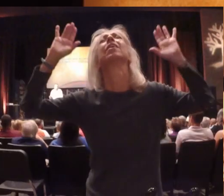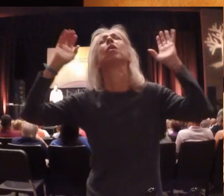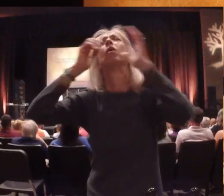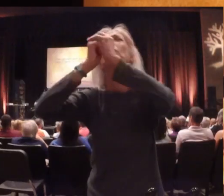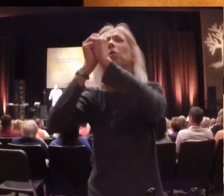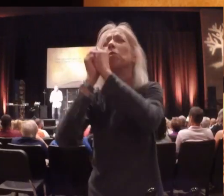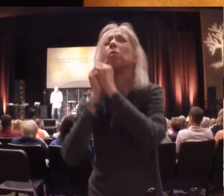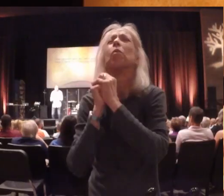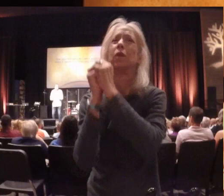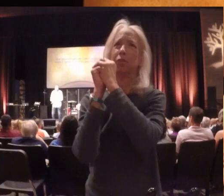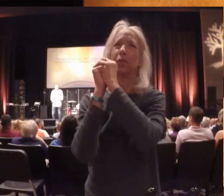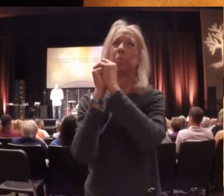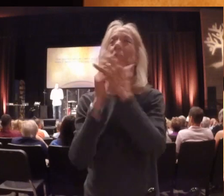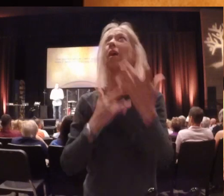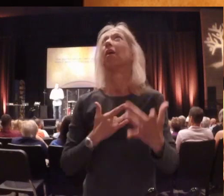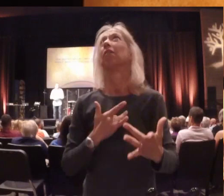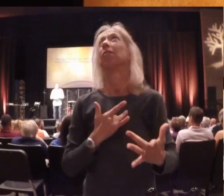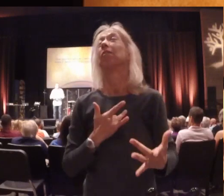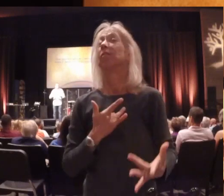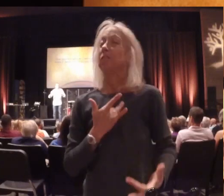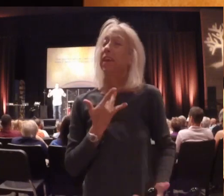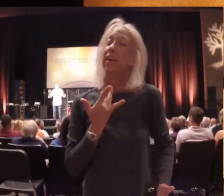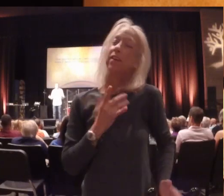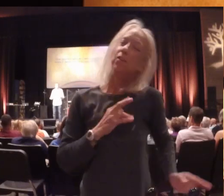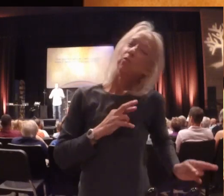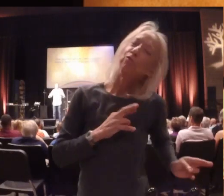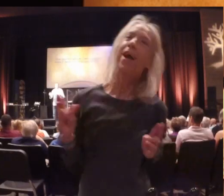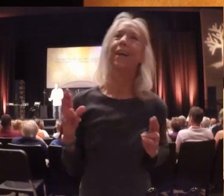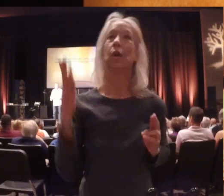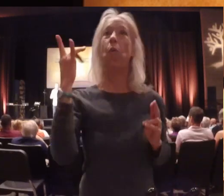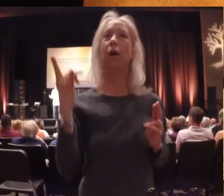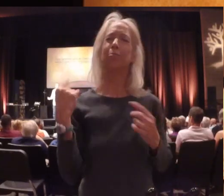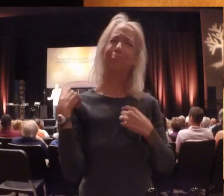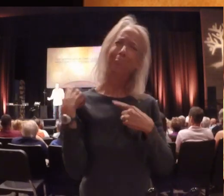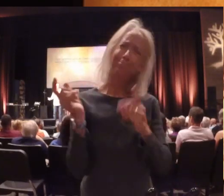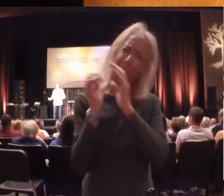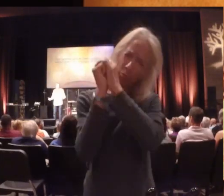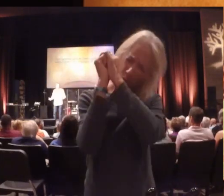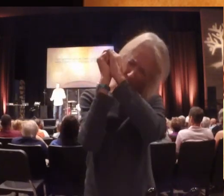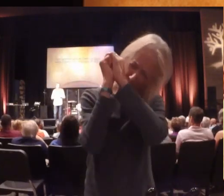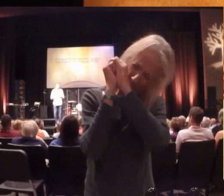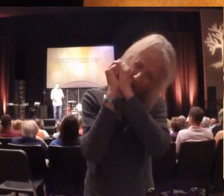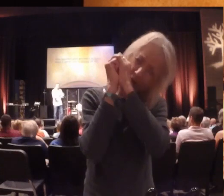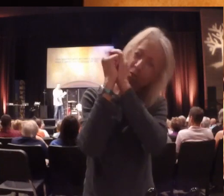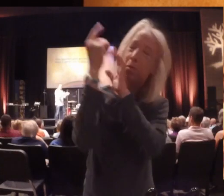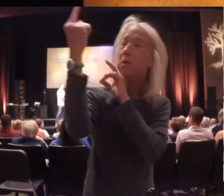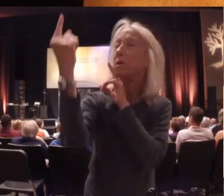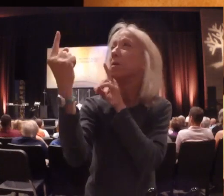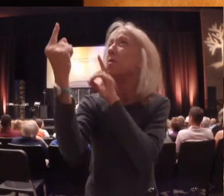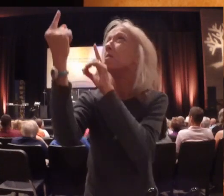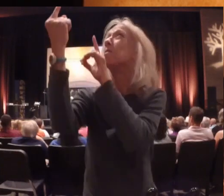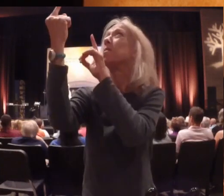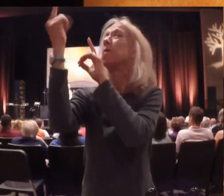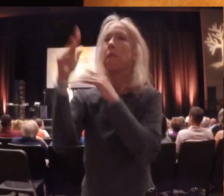bring you the word of the Lord this morning because I have been in the presence of the Lord Almighty. And there's something about music